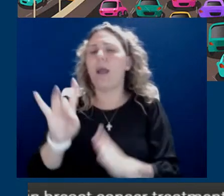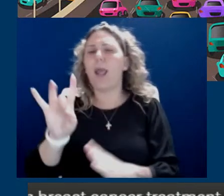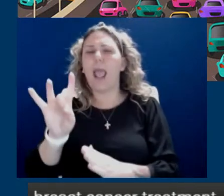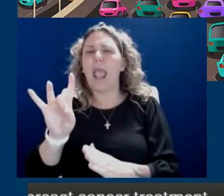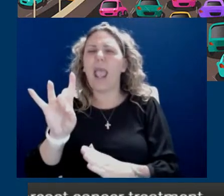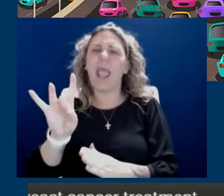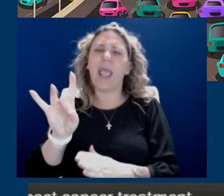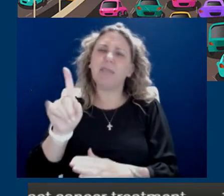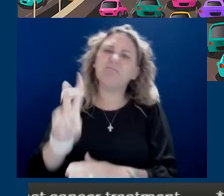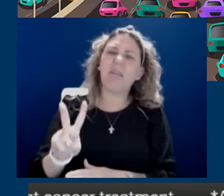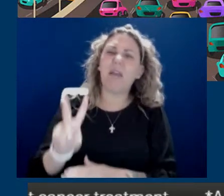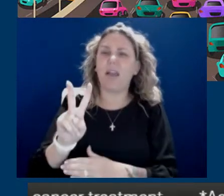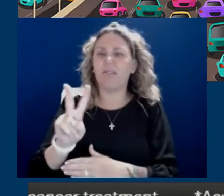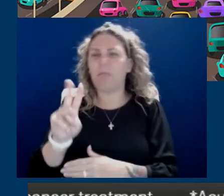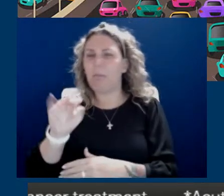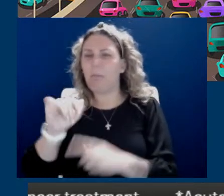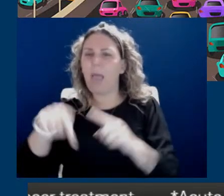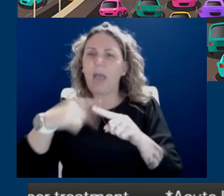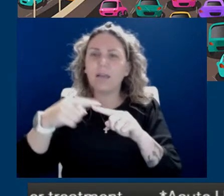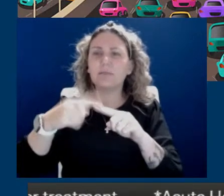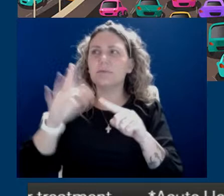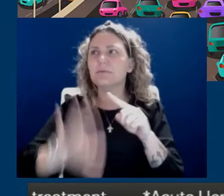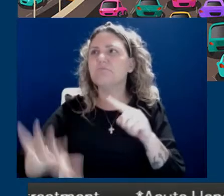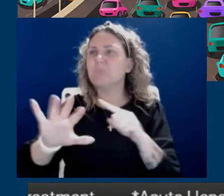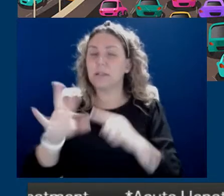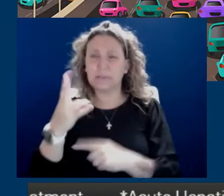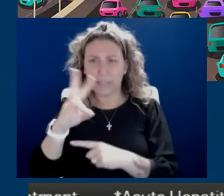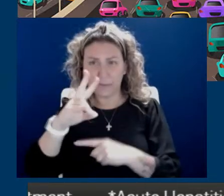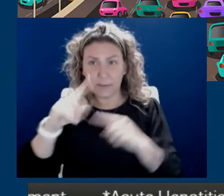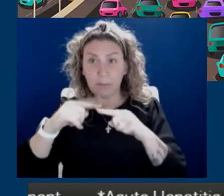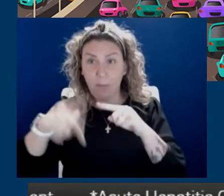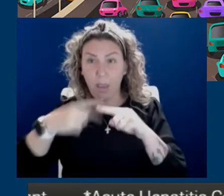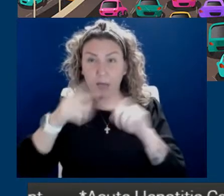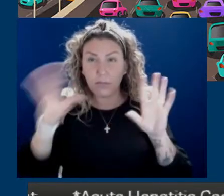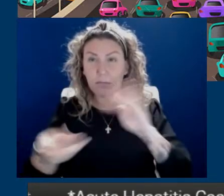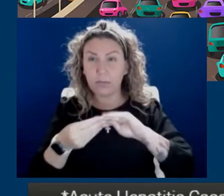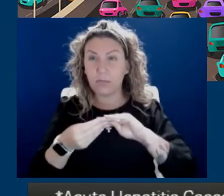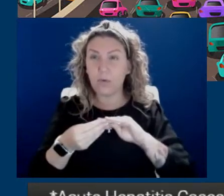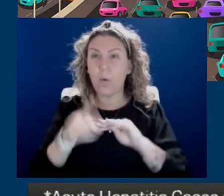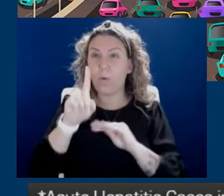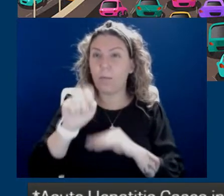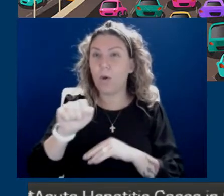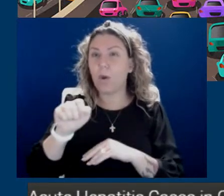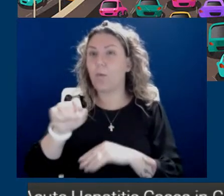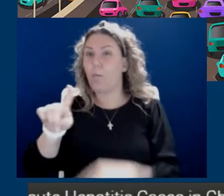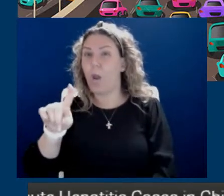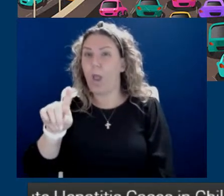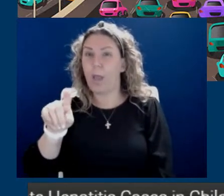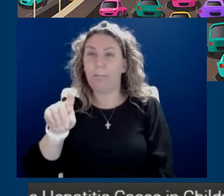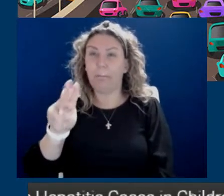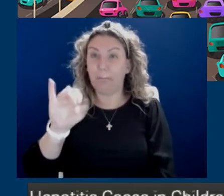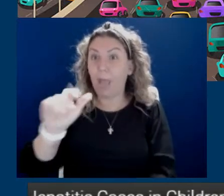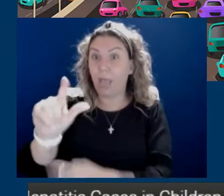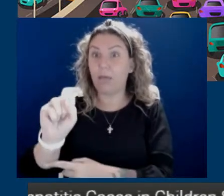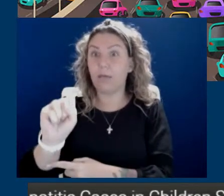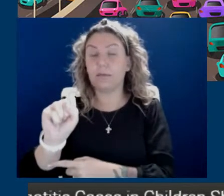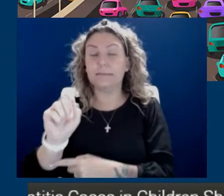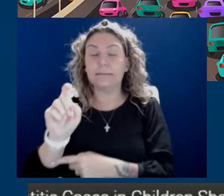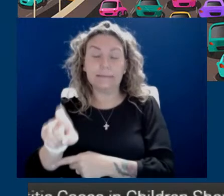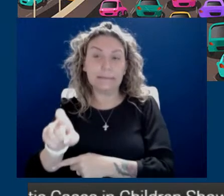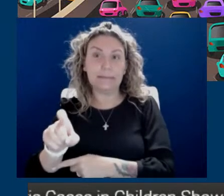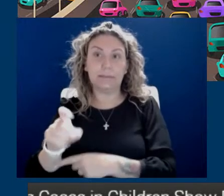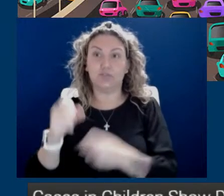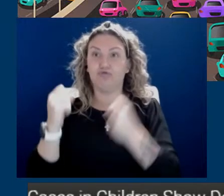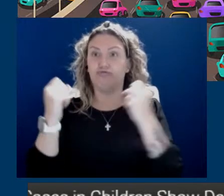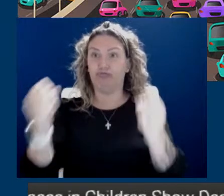trip, that's about 17 miles. You know, total, that's a little over 1.1 million miles that patients didn't have to drive to come to